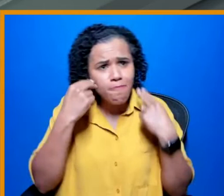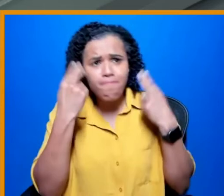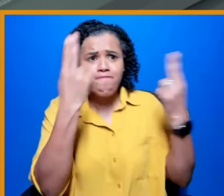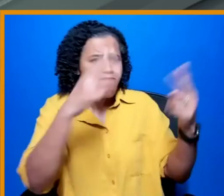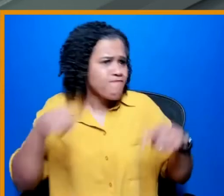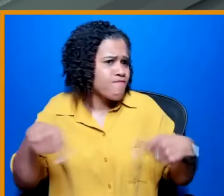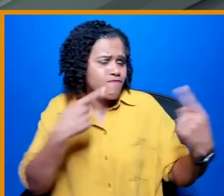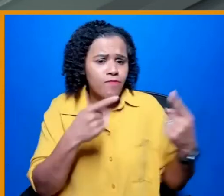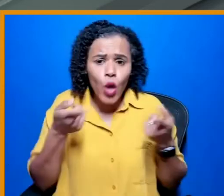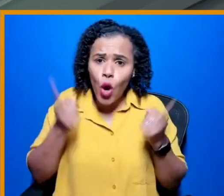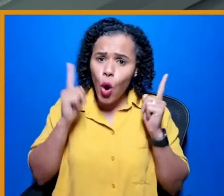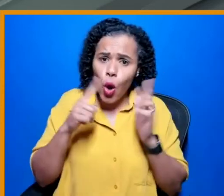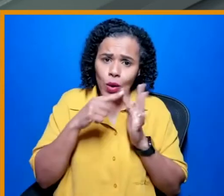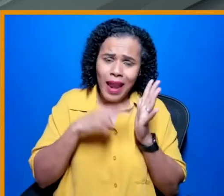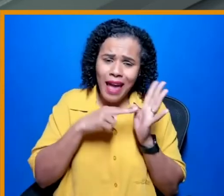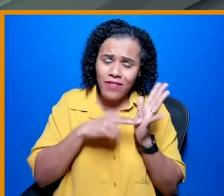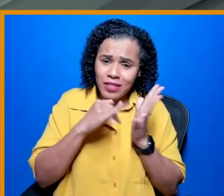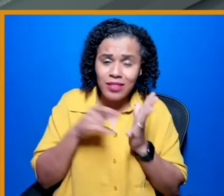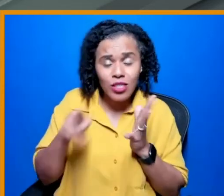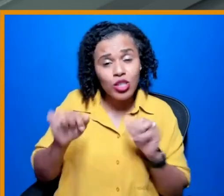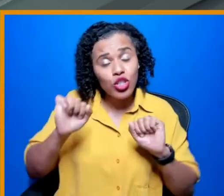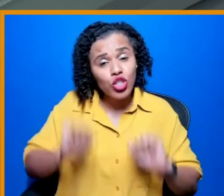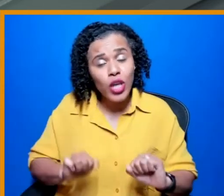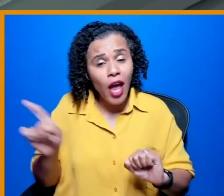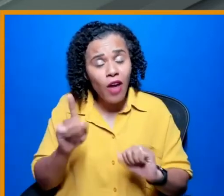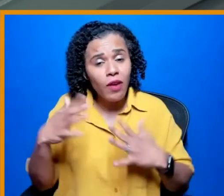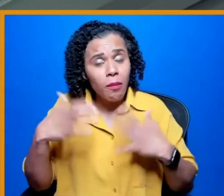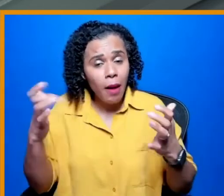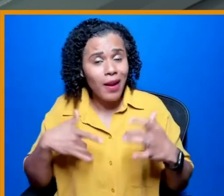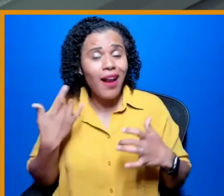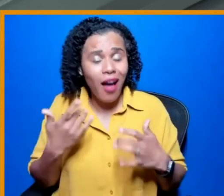of the Committee on Standards in Public Life, called the Paterson affair